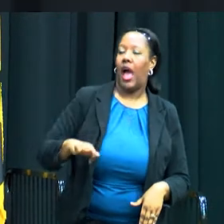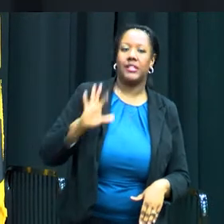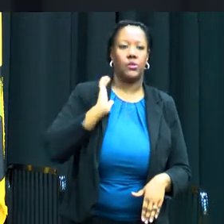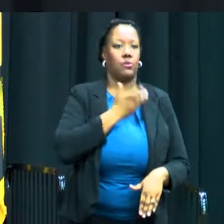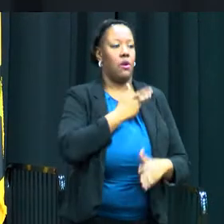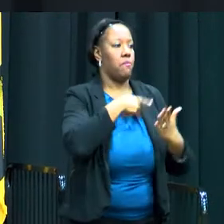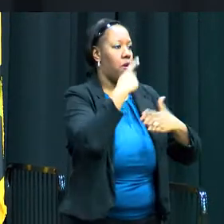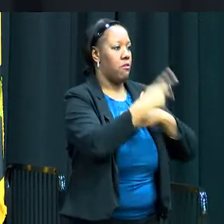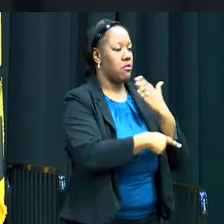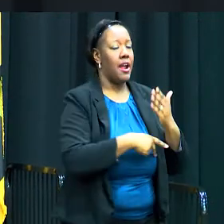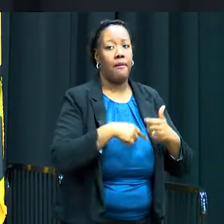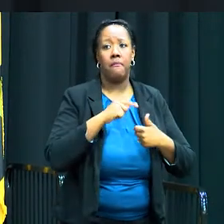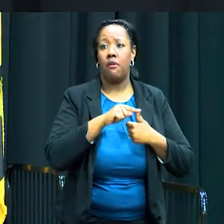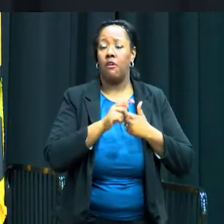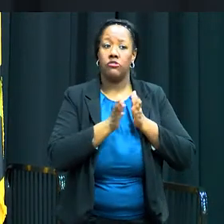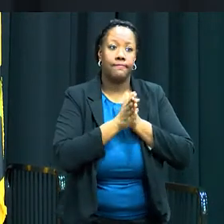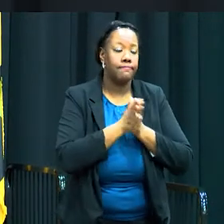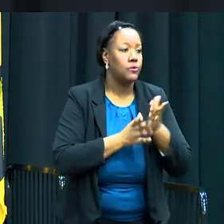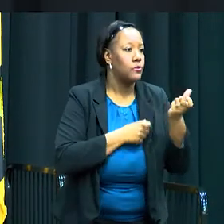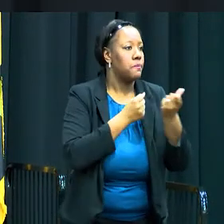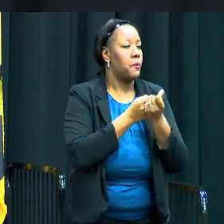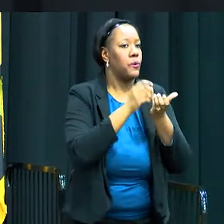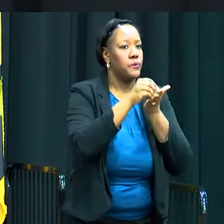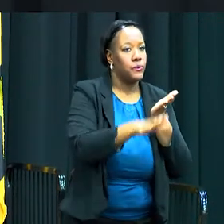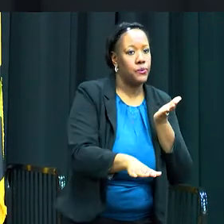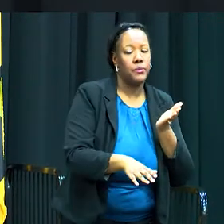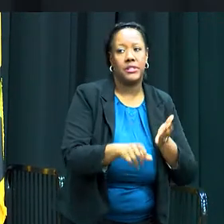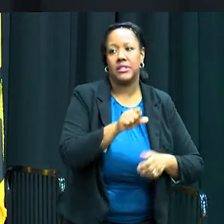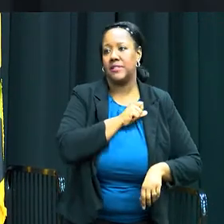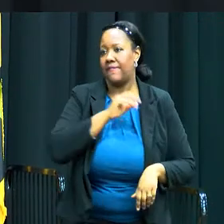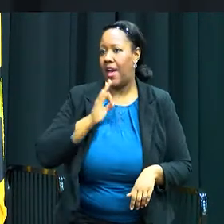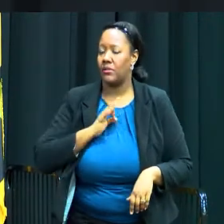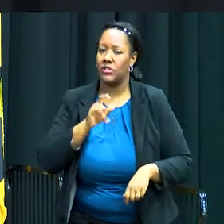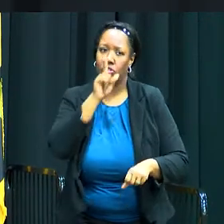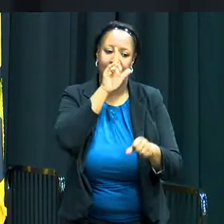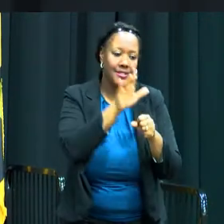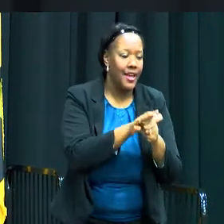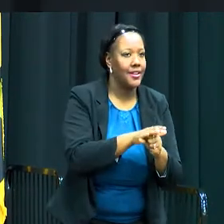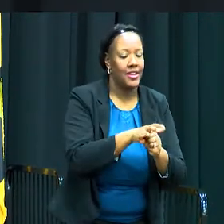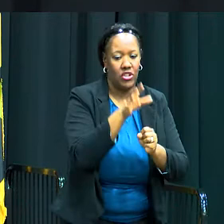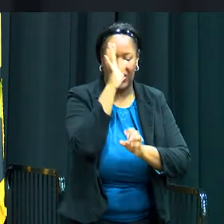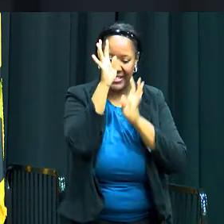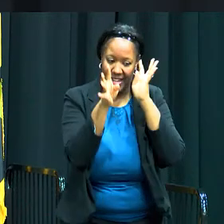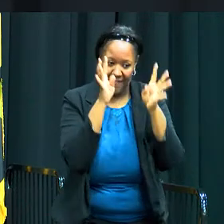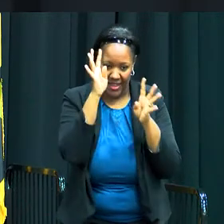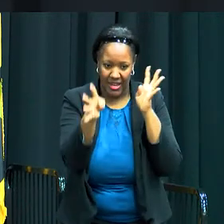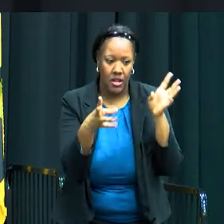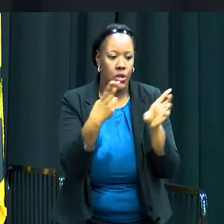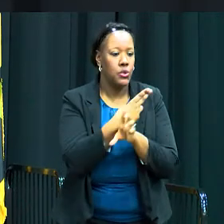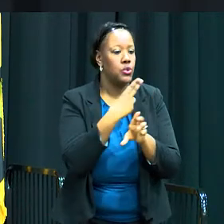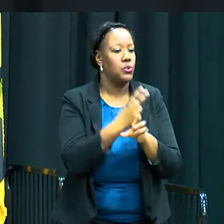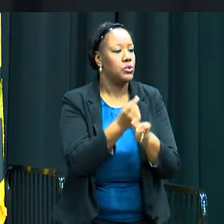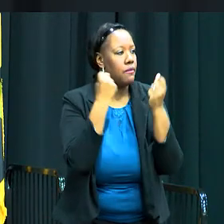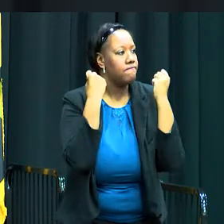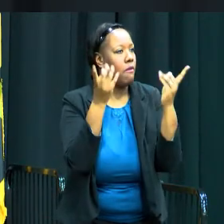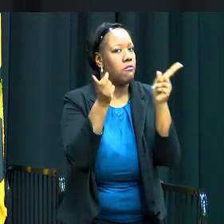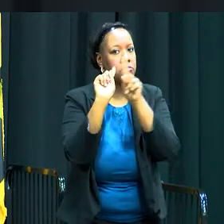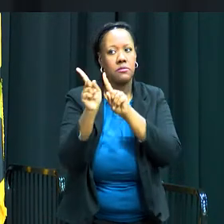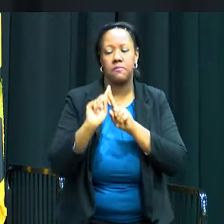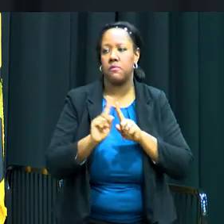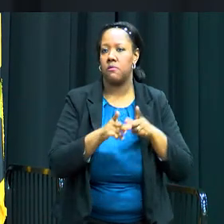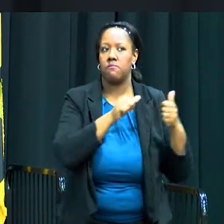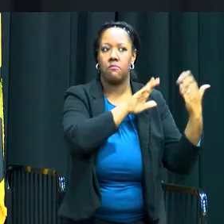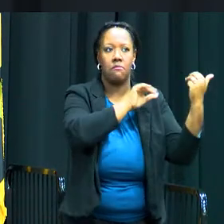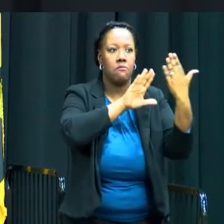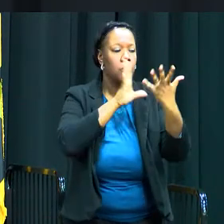to support our students and faculty. She is a dedicated and innovative teacher using multiple methods to engage